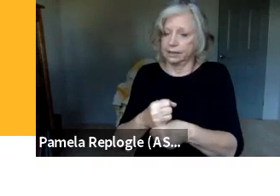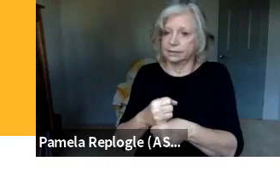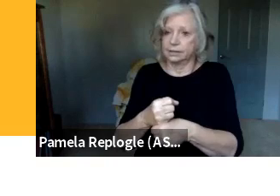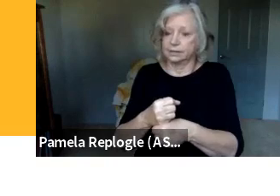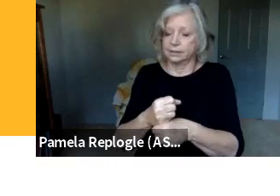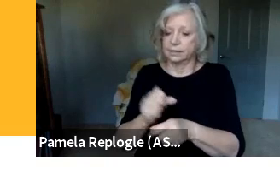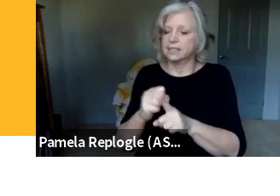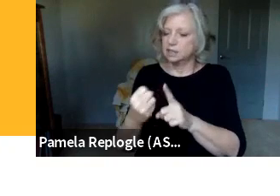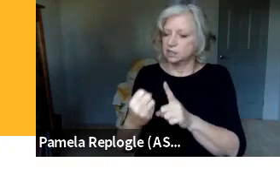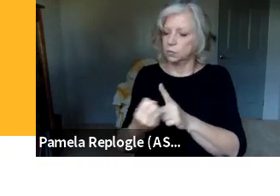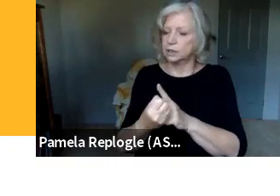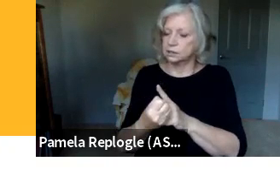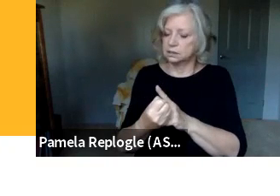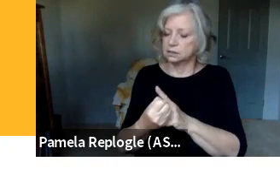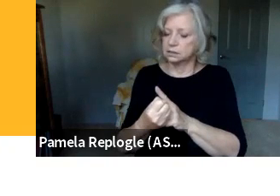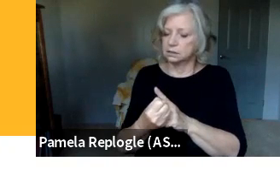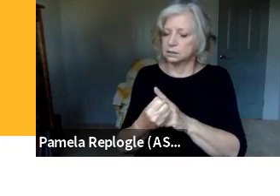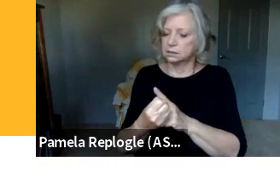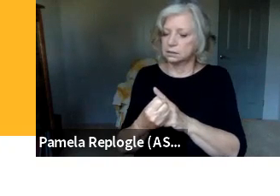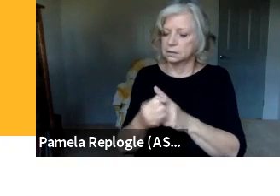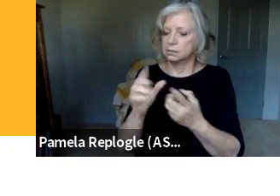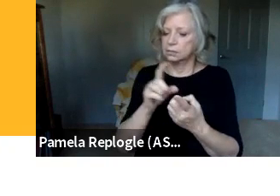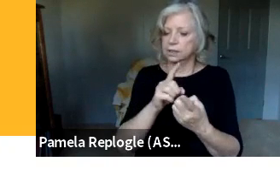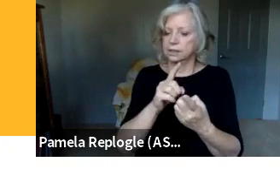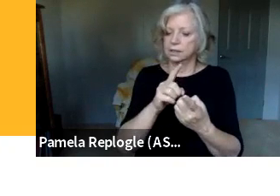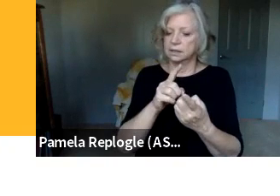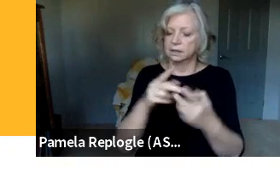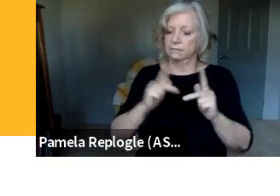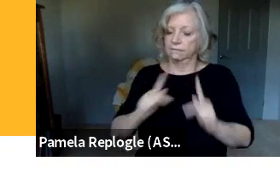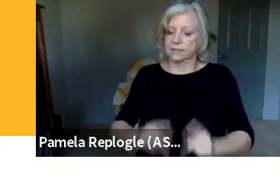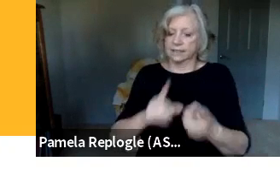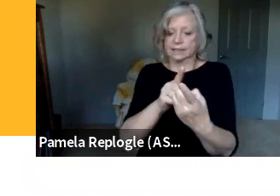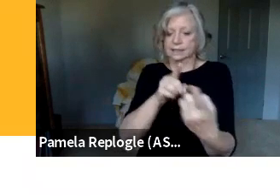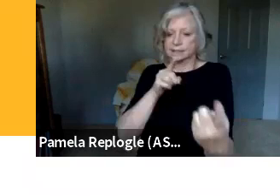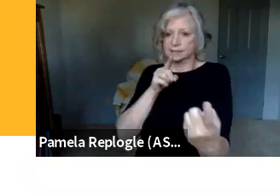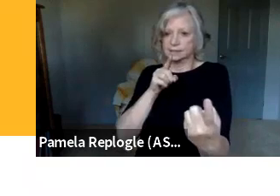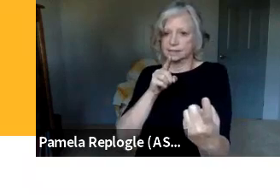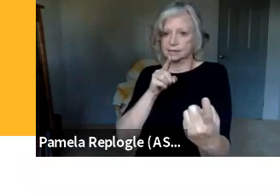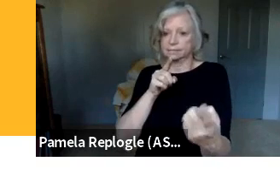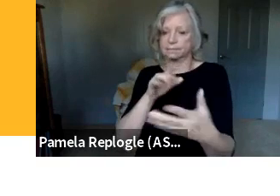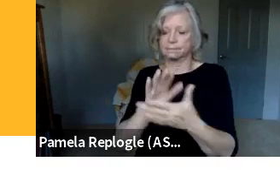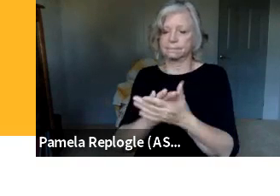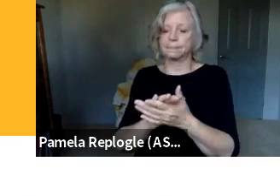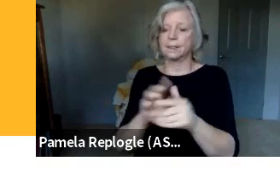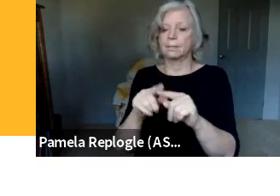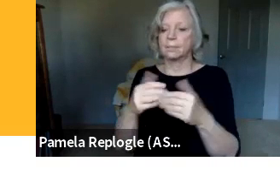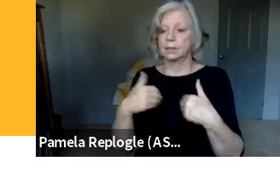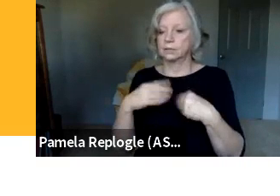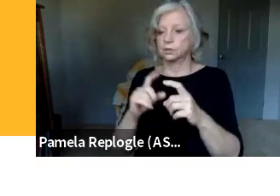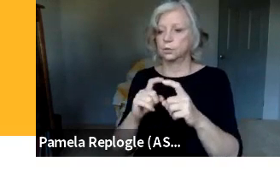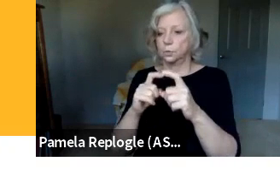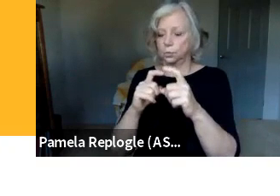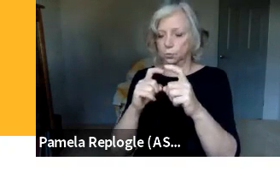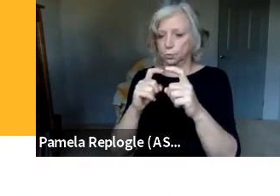situations. In terms of physical distancing requirements at this time, there's a recommendation